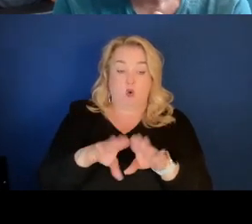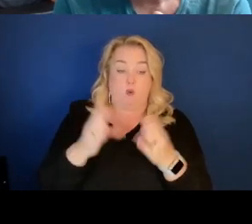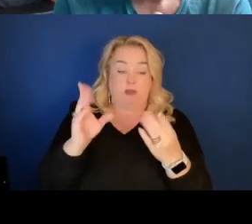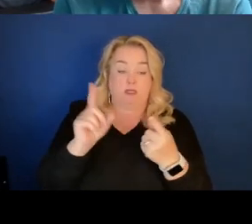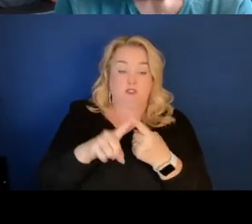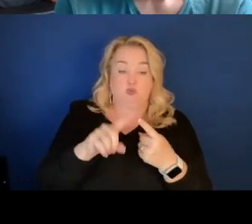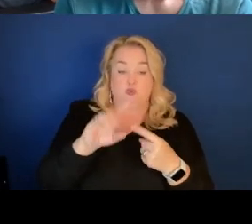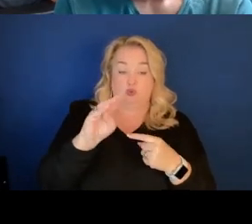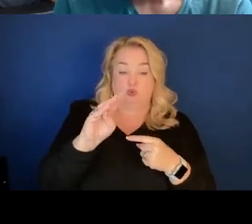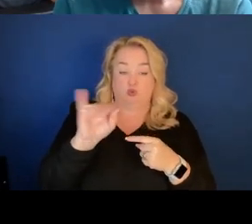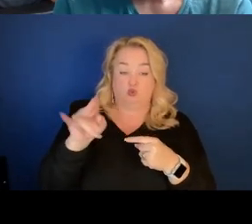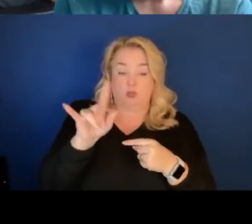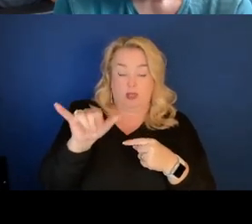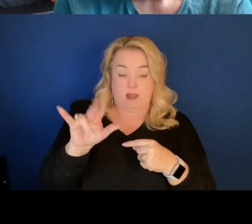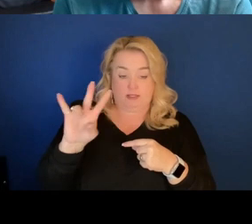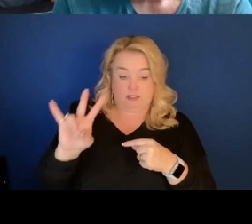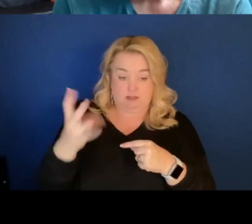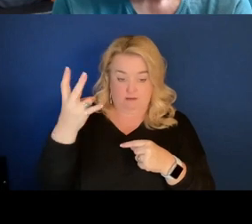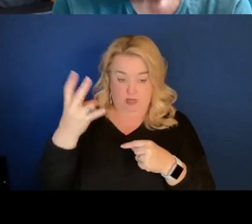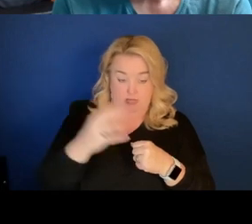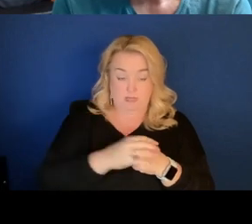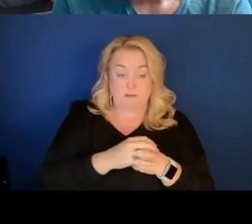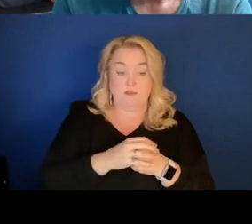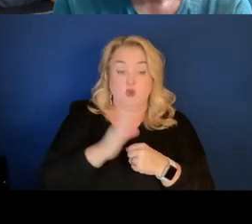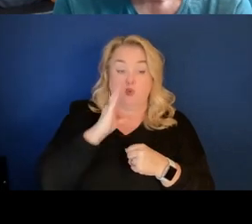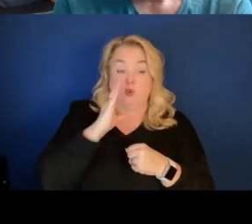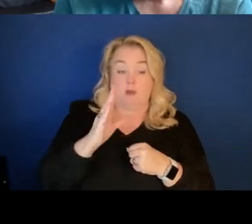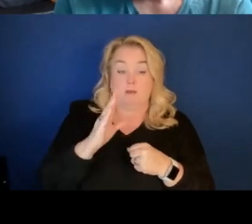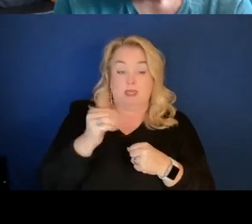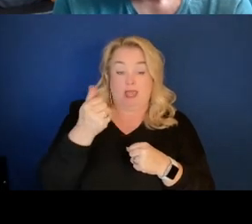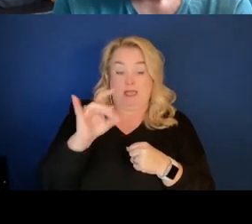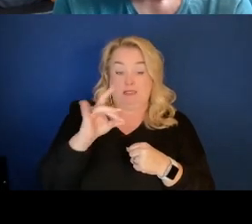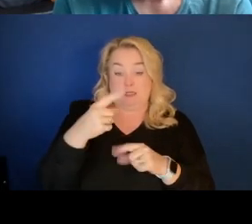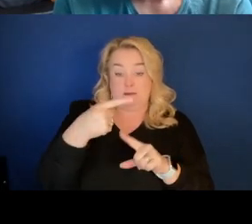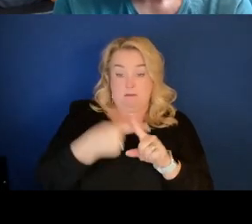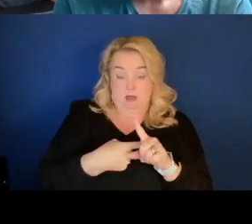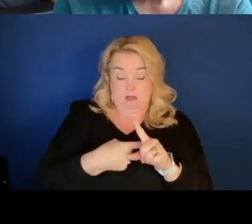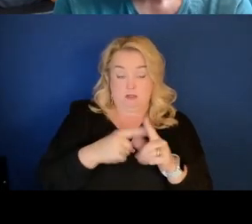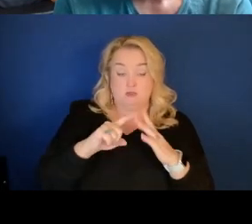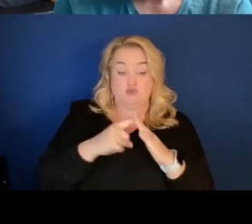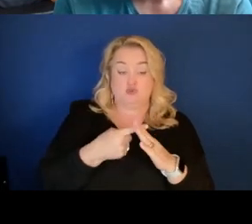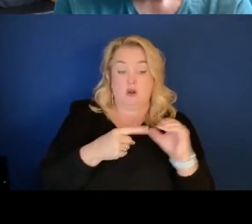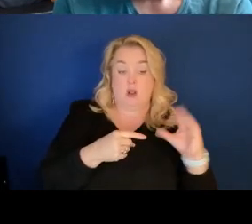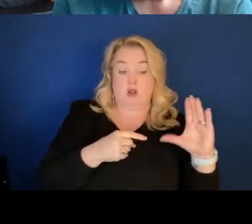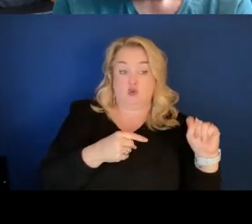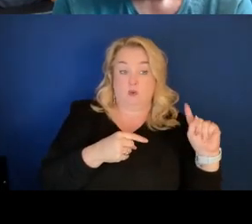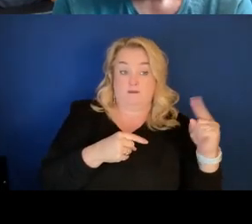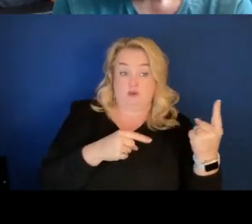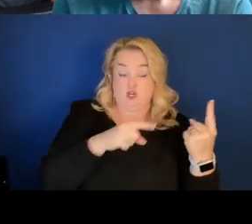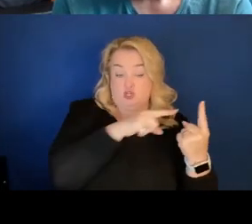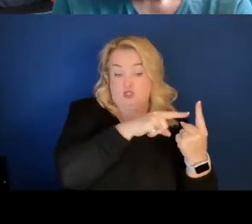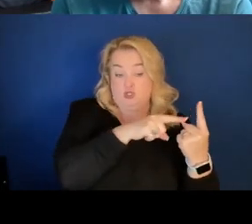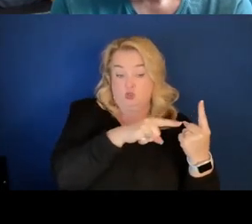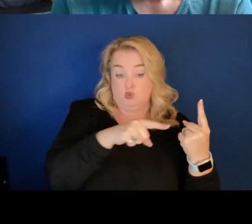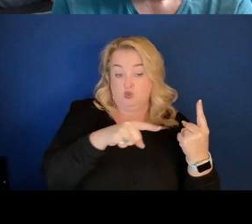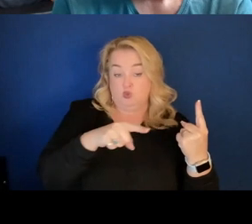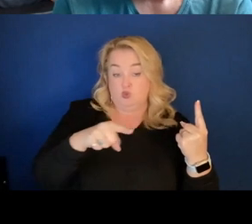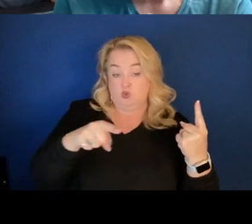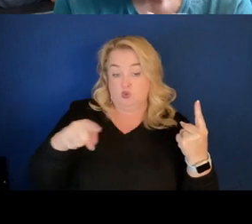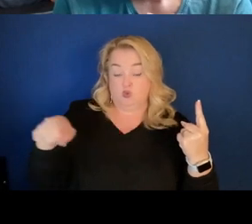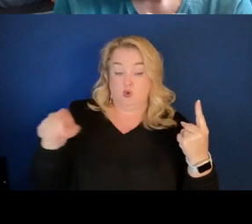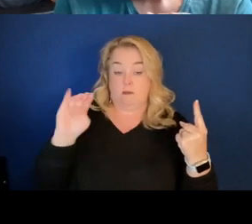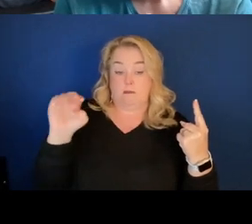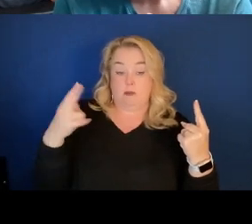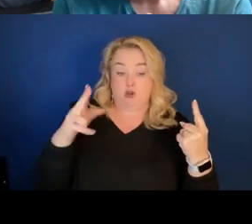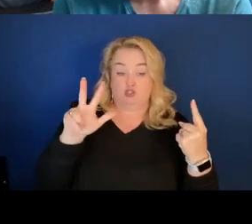July 7th. The grant cycle will run 18 months, beginning October 1st of 2023